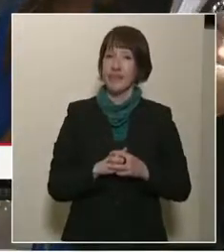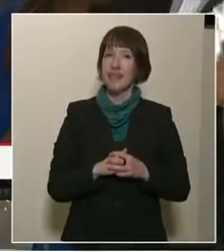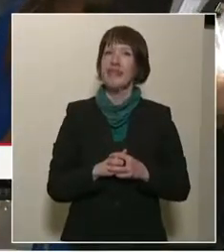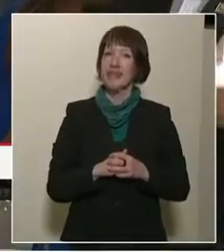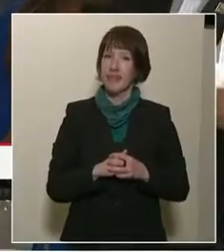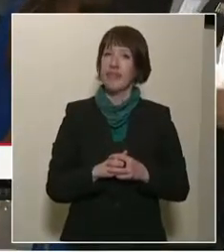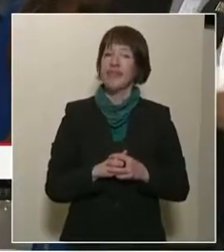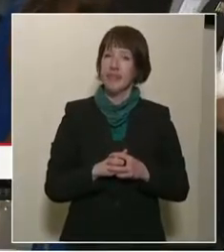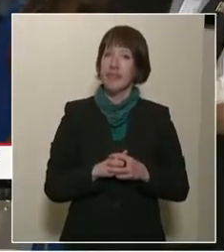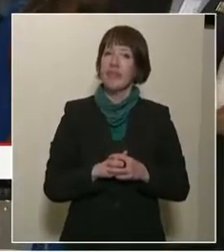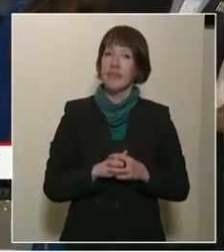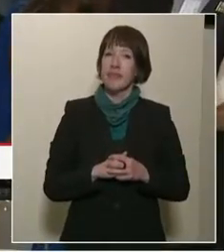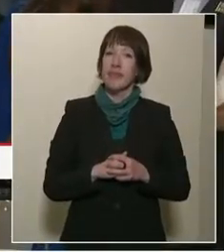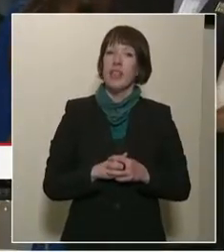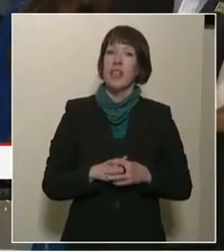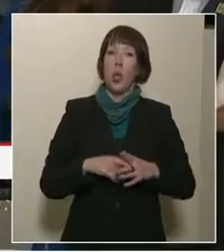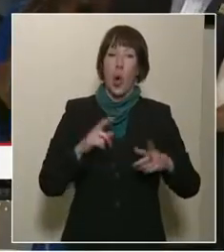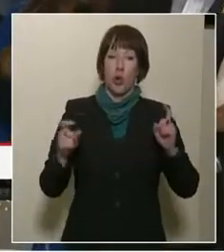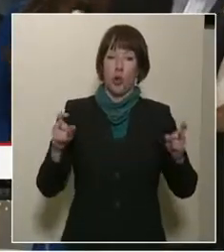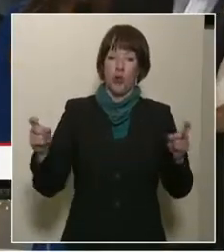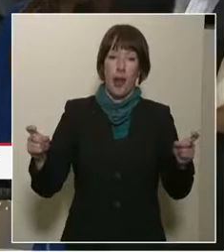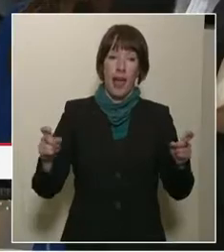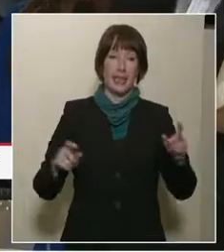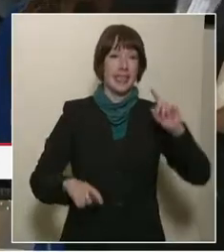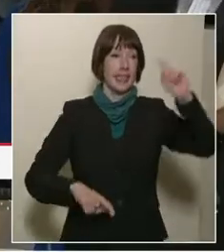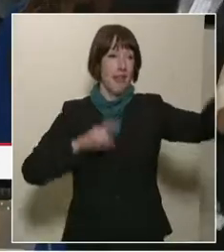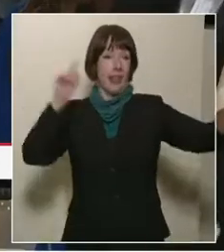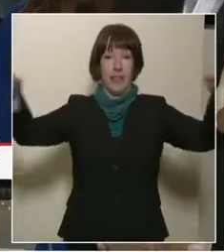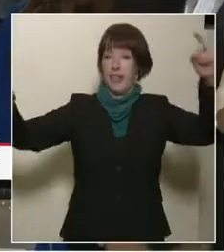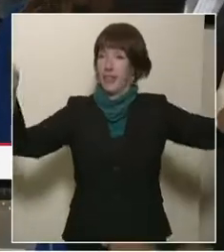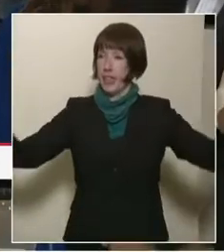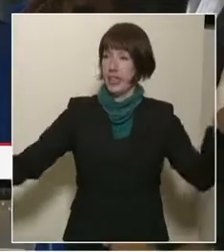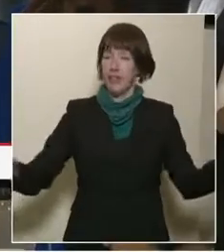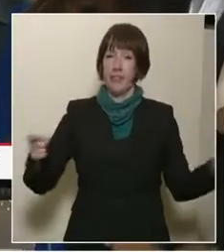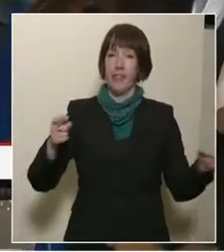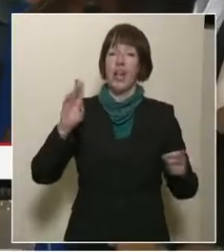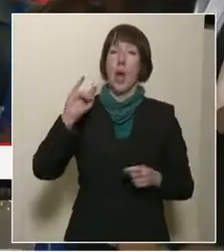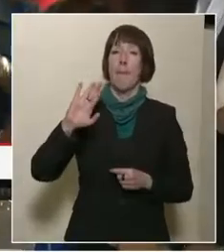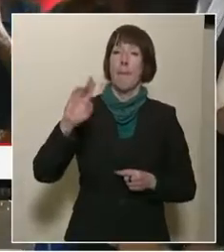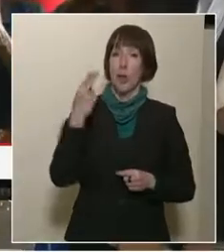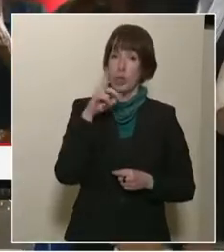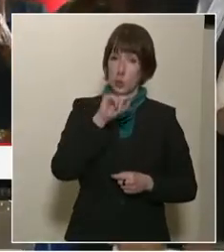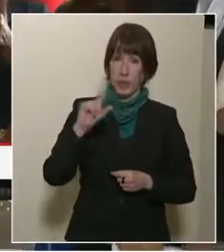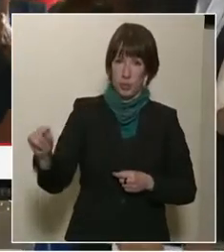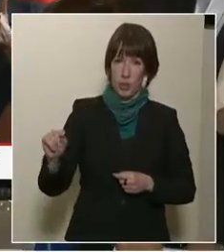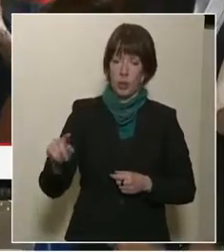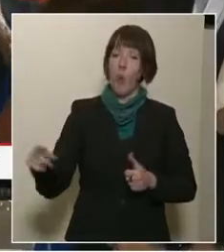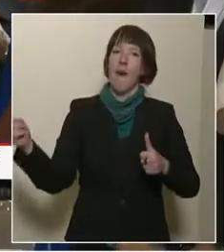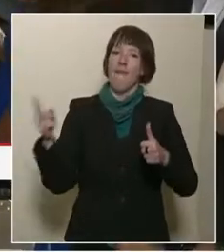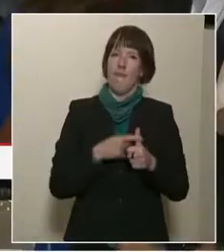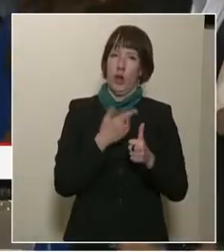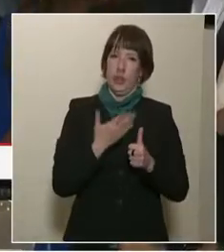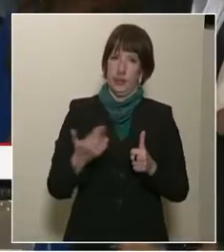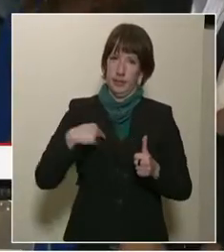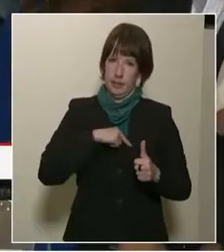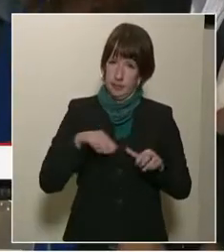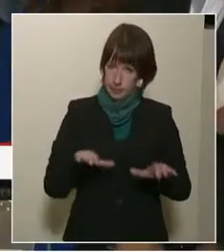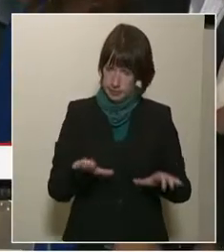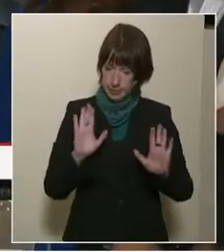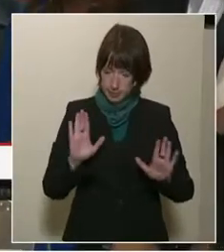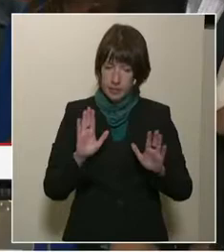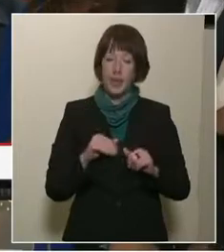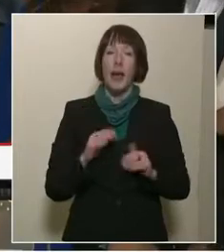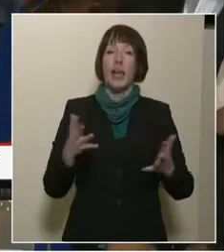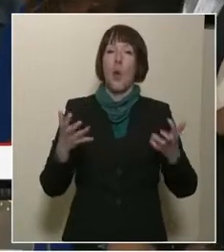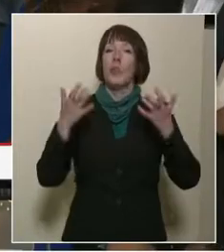So getting grants out in March 2020 was one of the first actions we took. And I want to thank